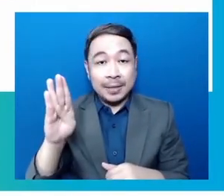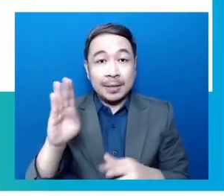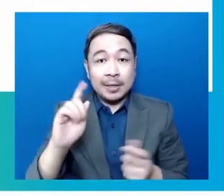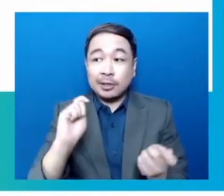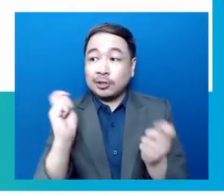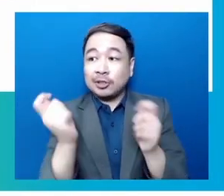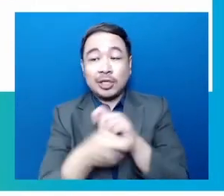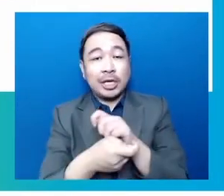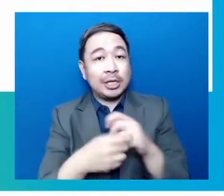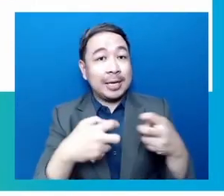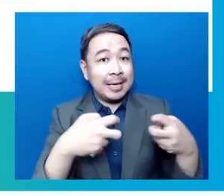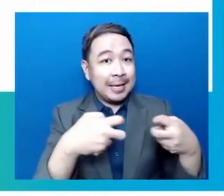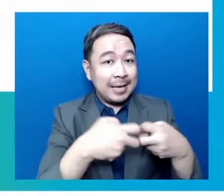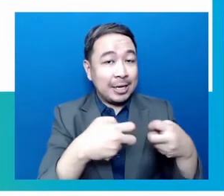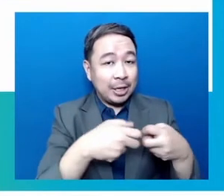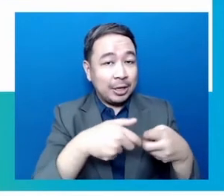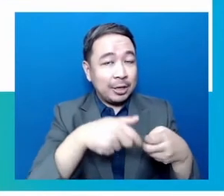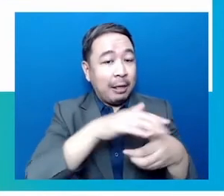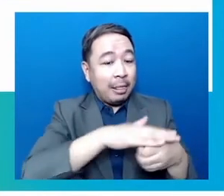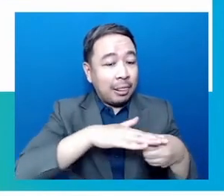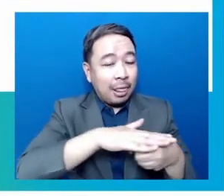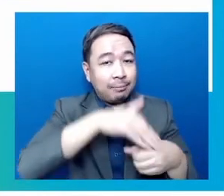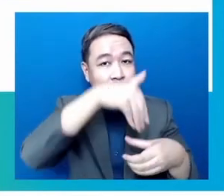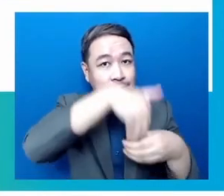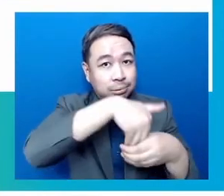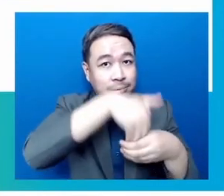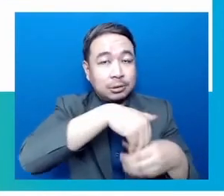from the domestic fossil gas,